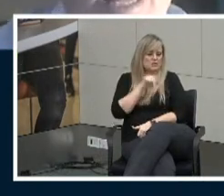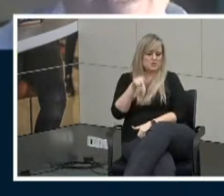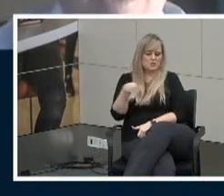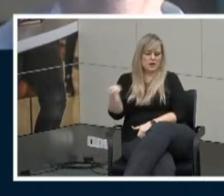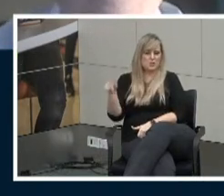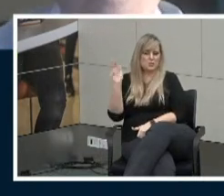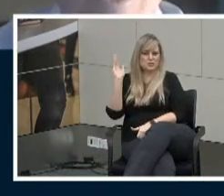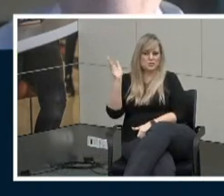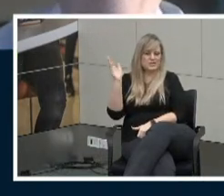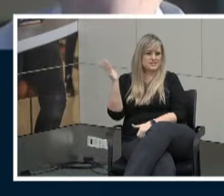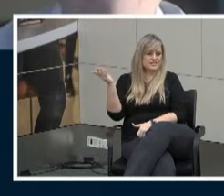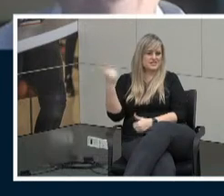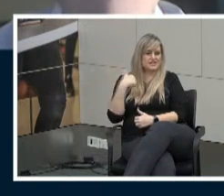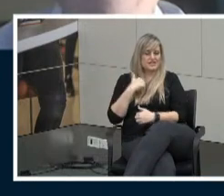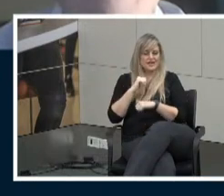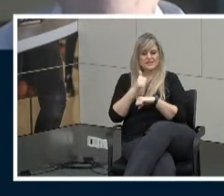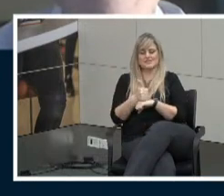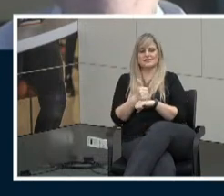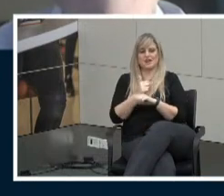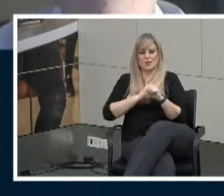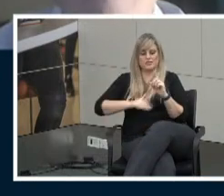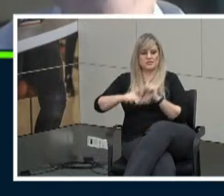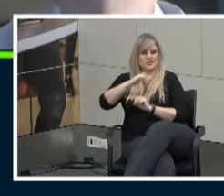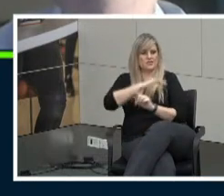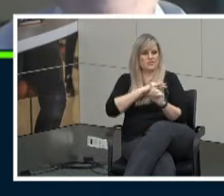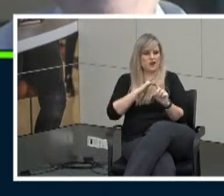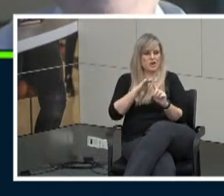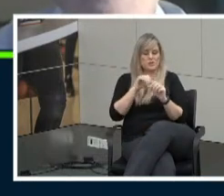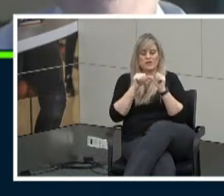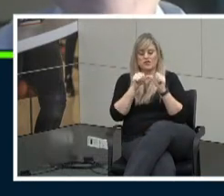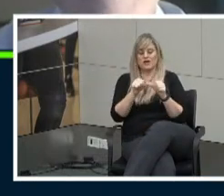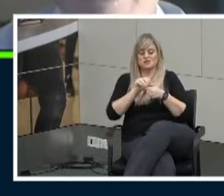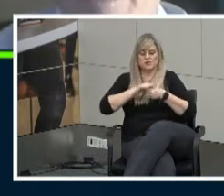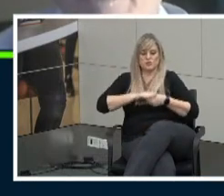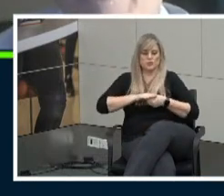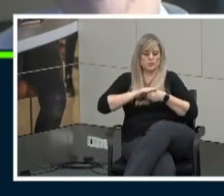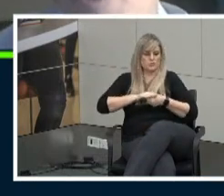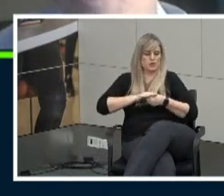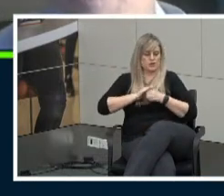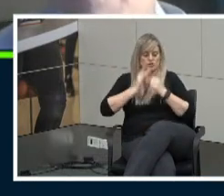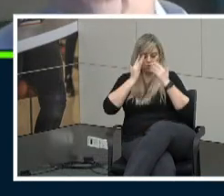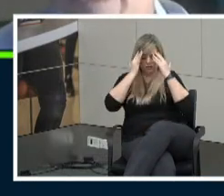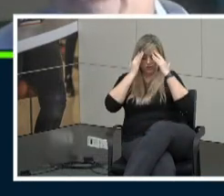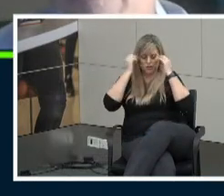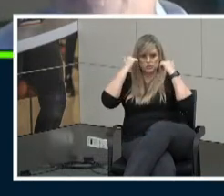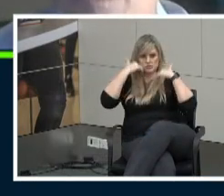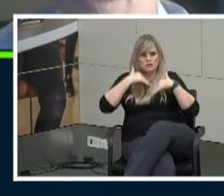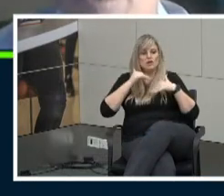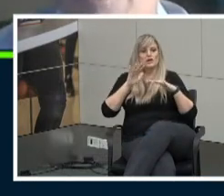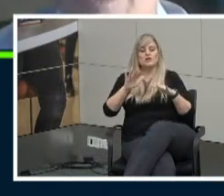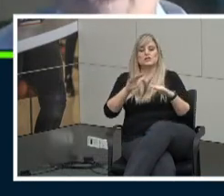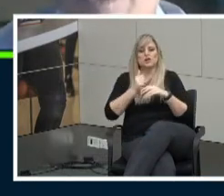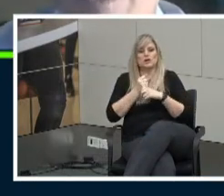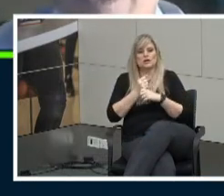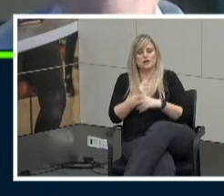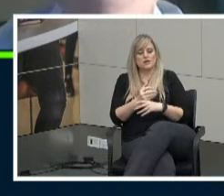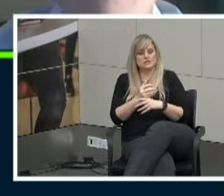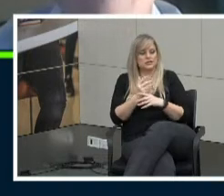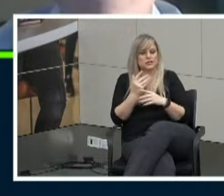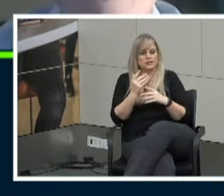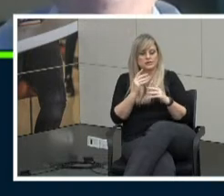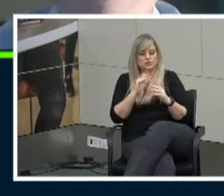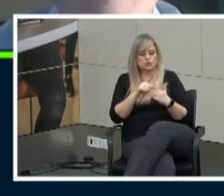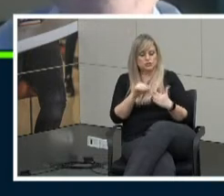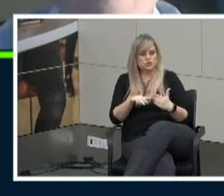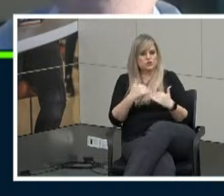presentations it has created an environment of constant pressure and stress hindering children's ability to learn and